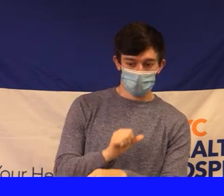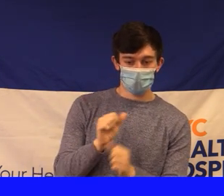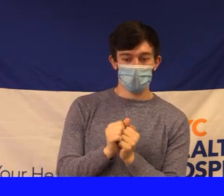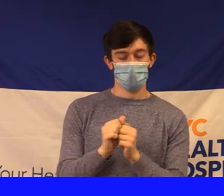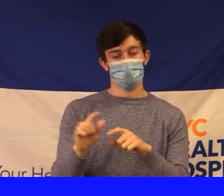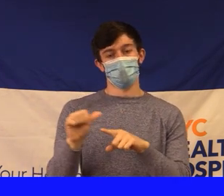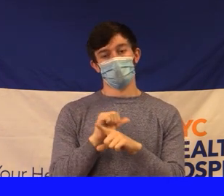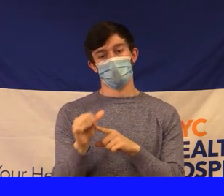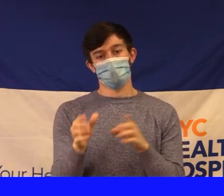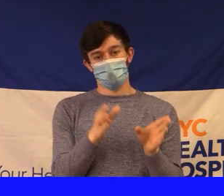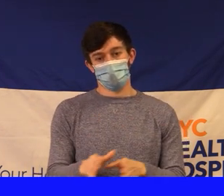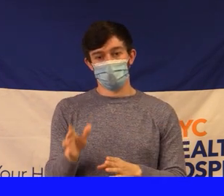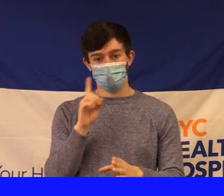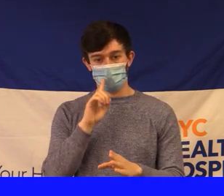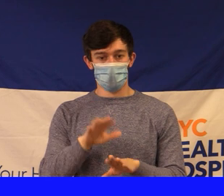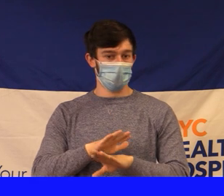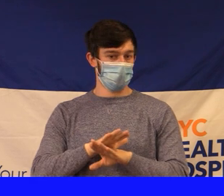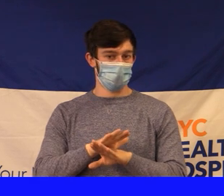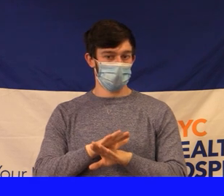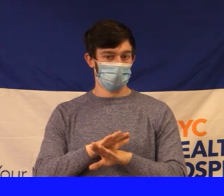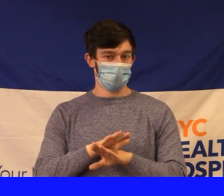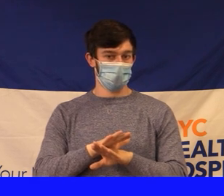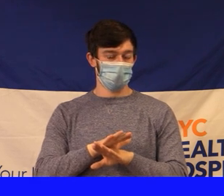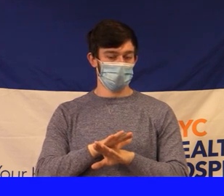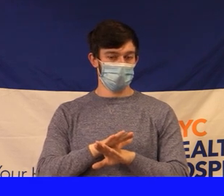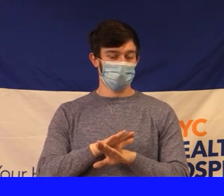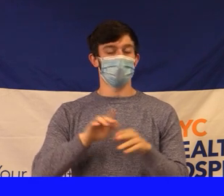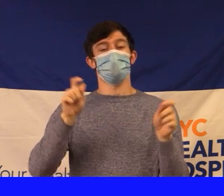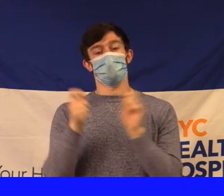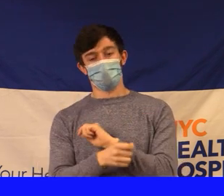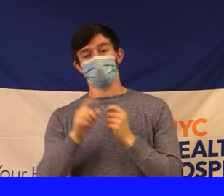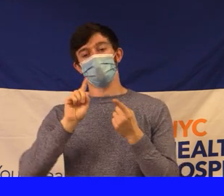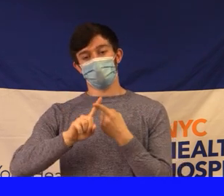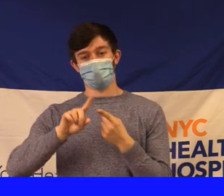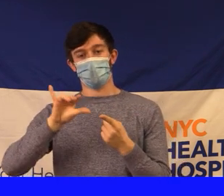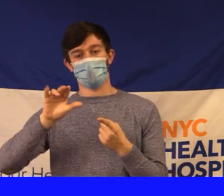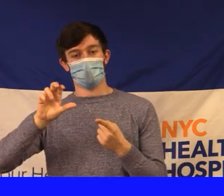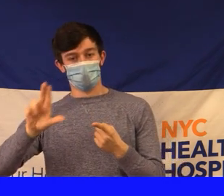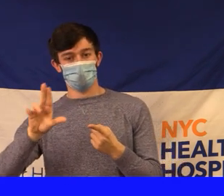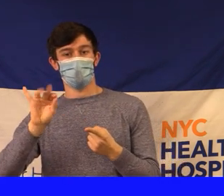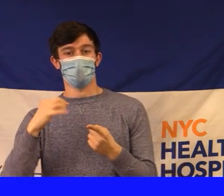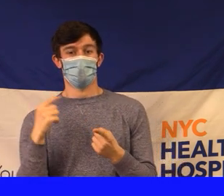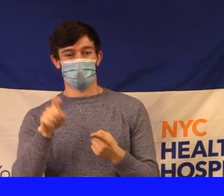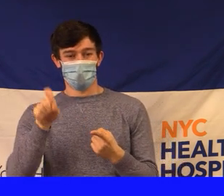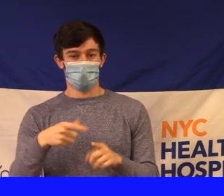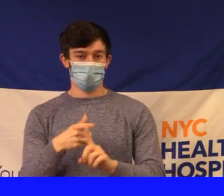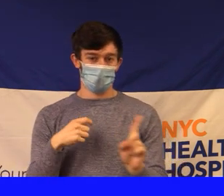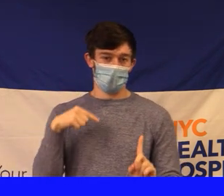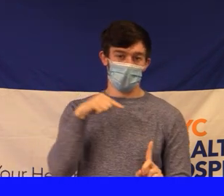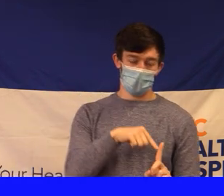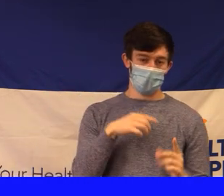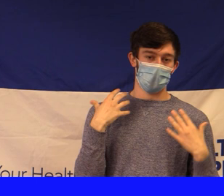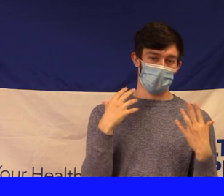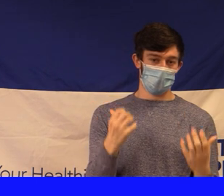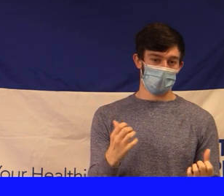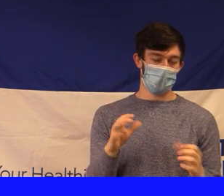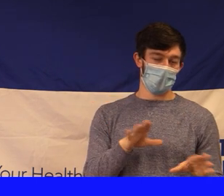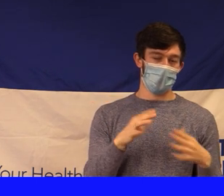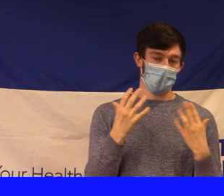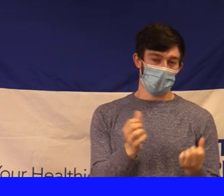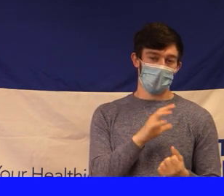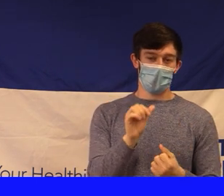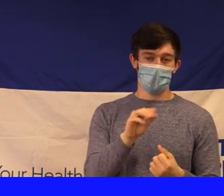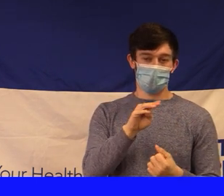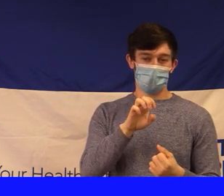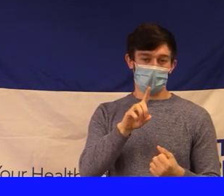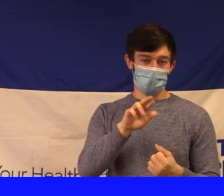for non-med-surg to med-surg nurses and also for med-surg nurses to work in a critical care setting to ensure that we have